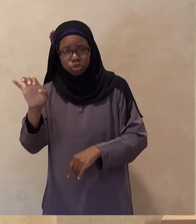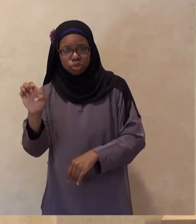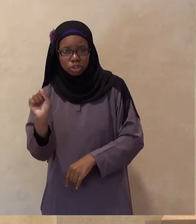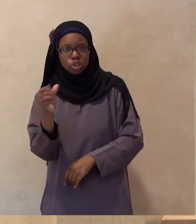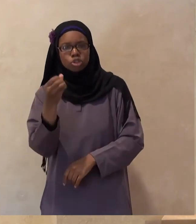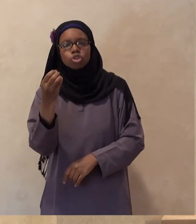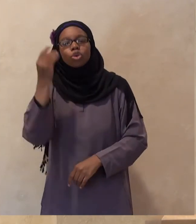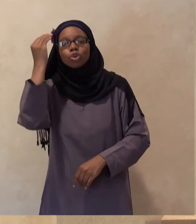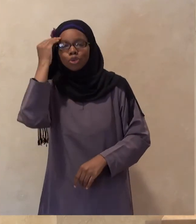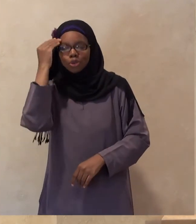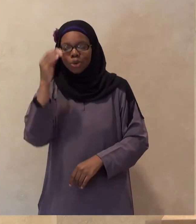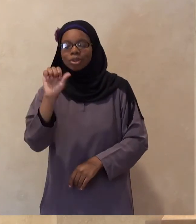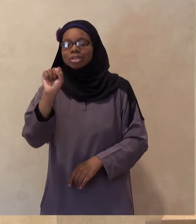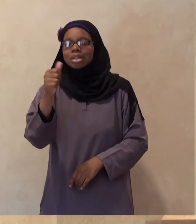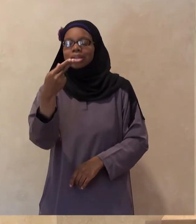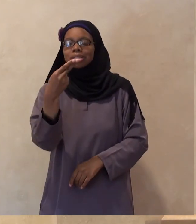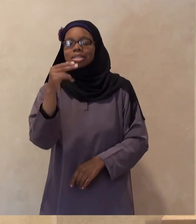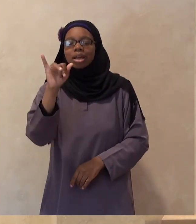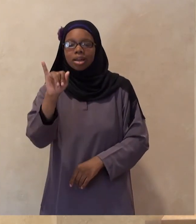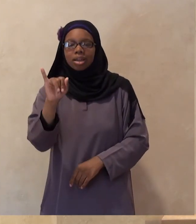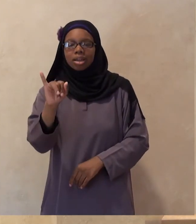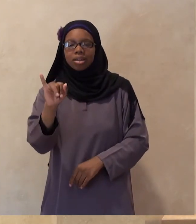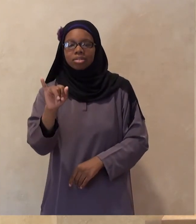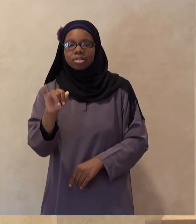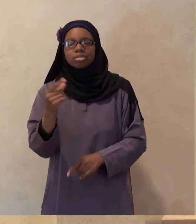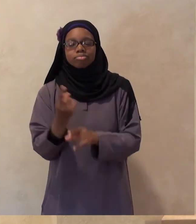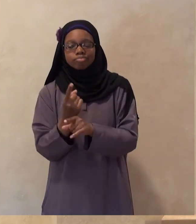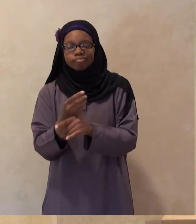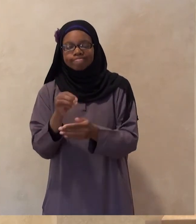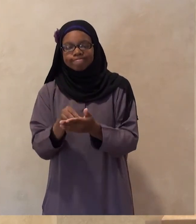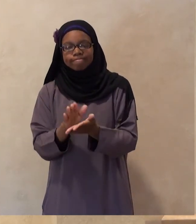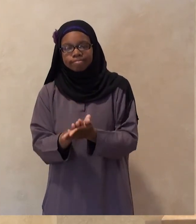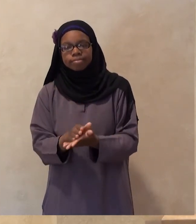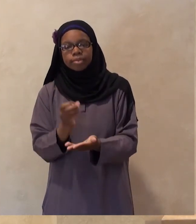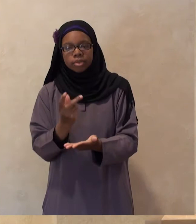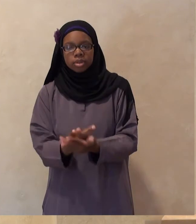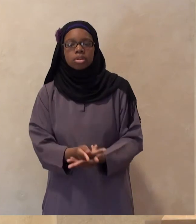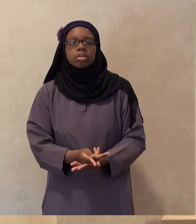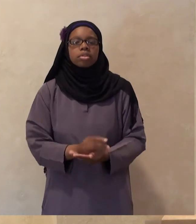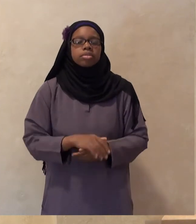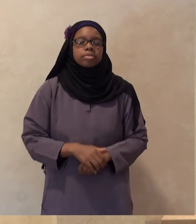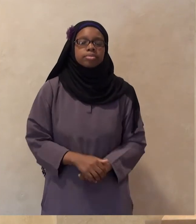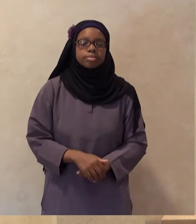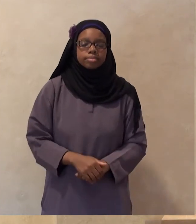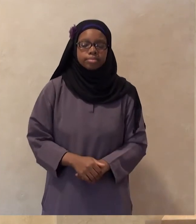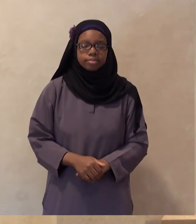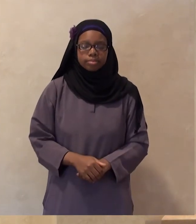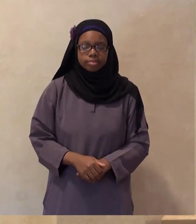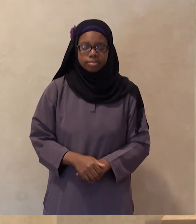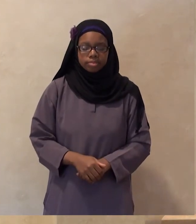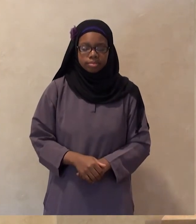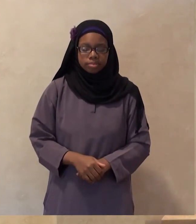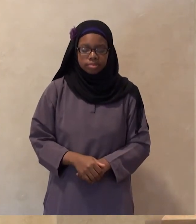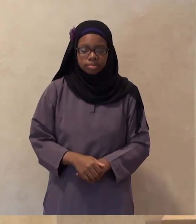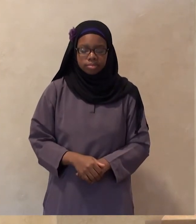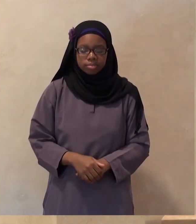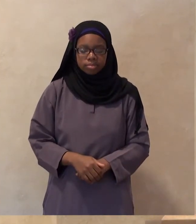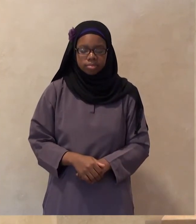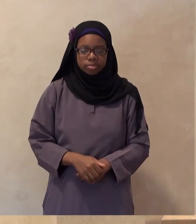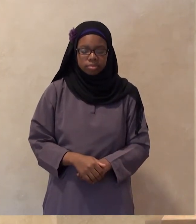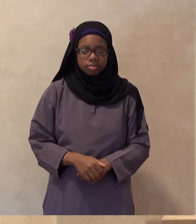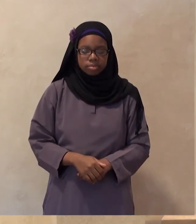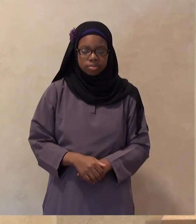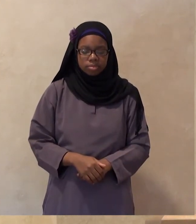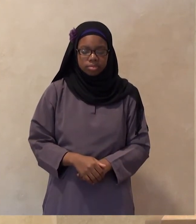his book At-Targhib wa At-Tarhib. And Shaykh Albani also has given a place to this hadith in his book Silsila